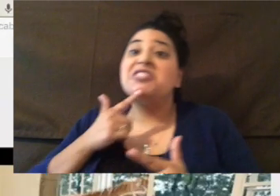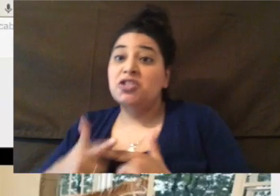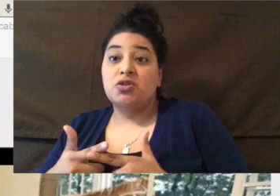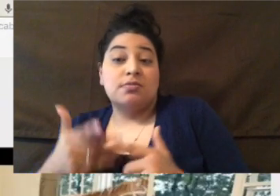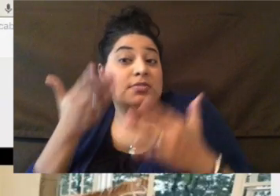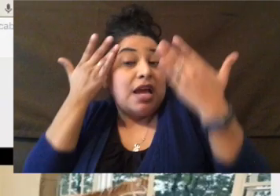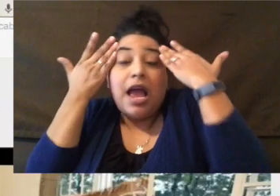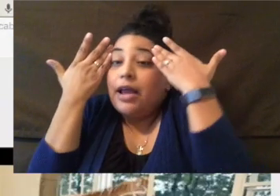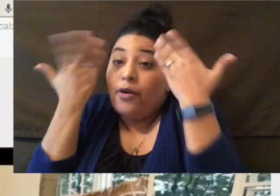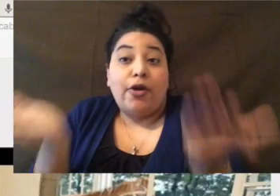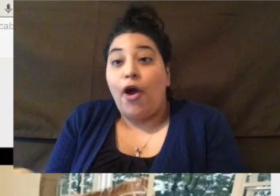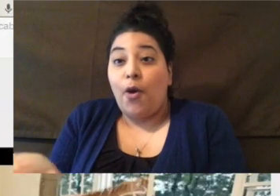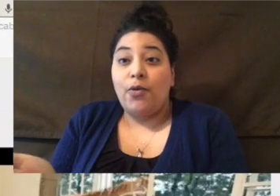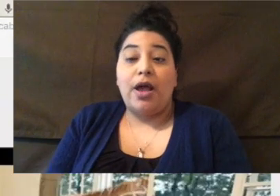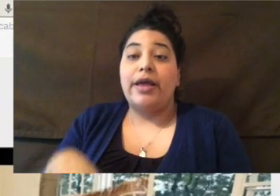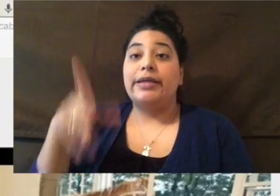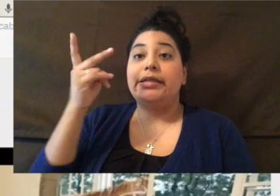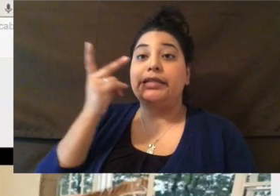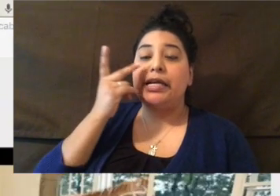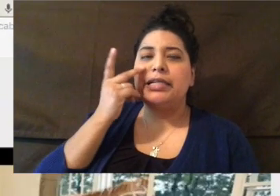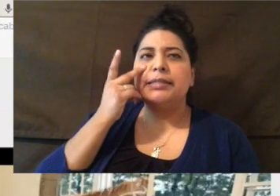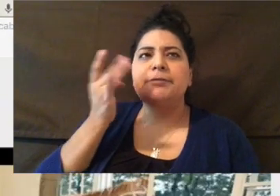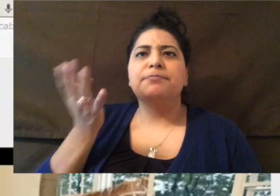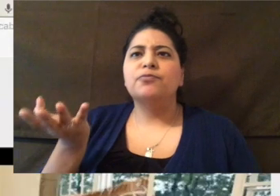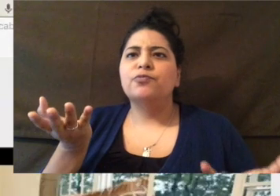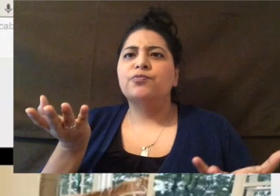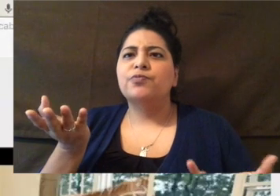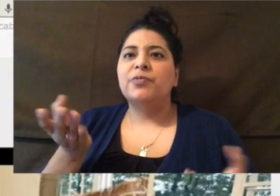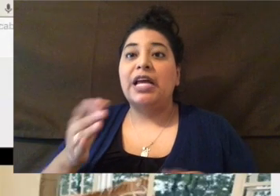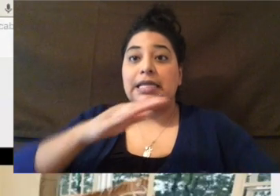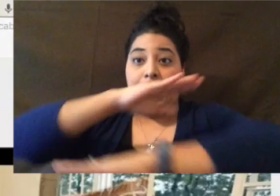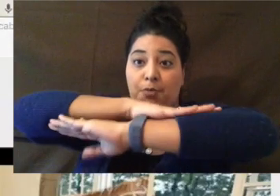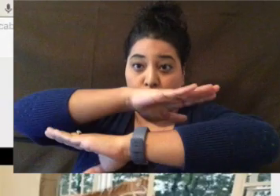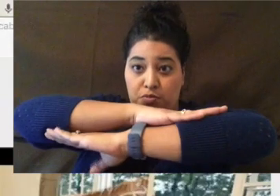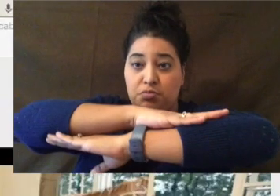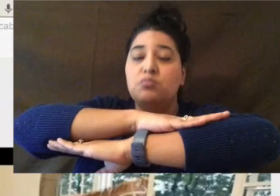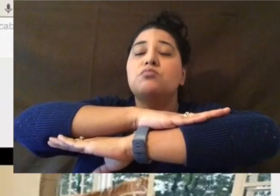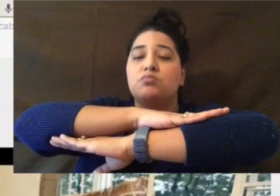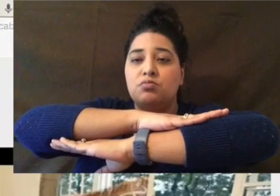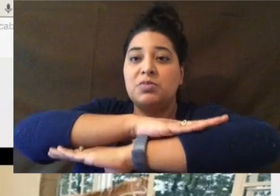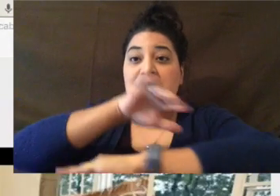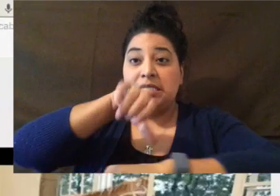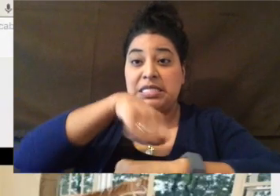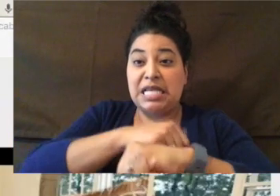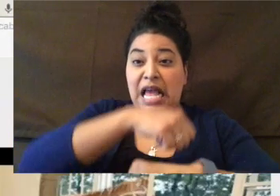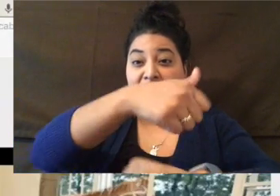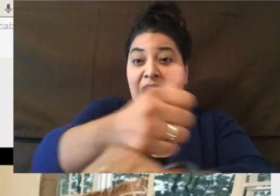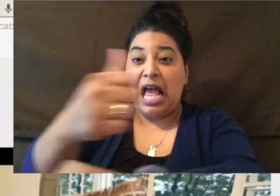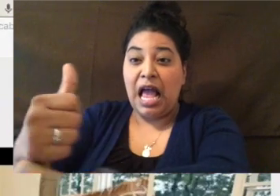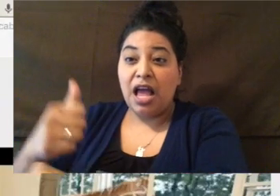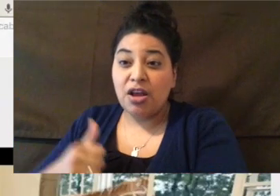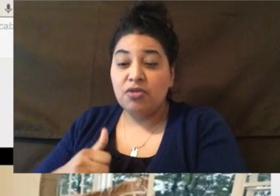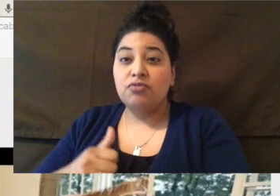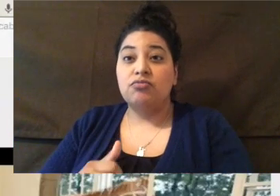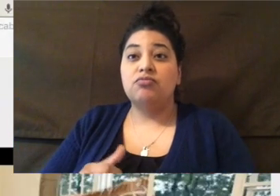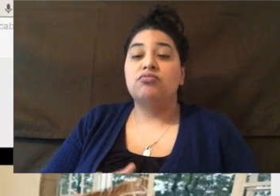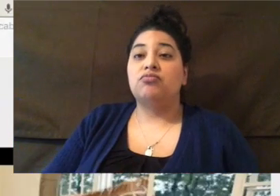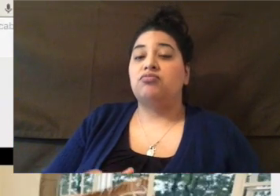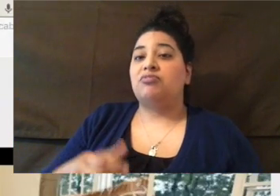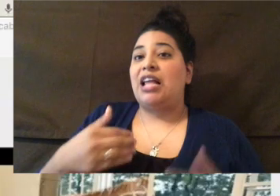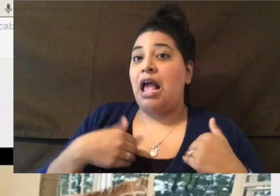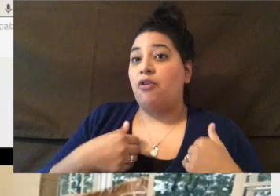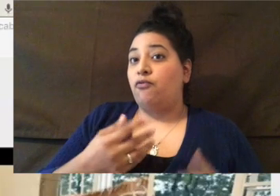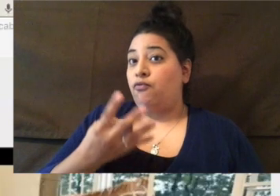Okay, I see a table set with